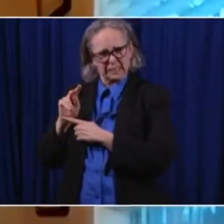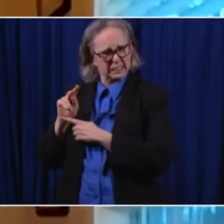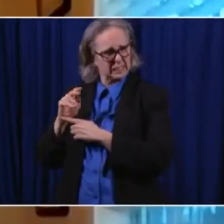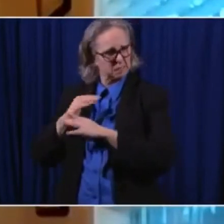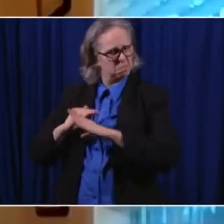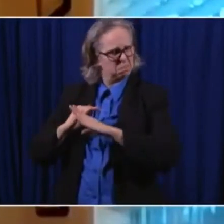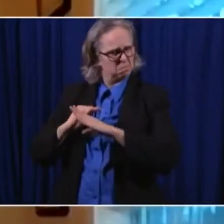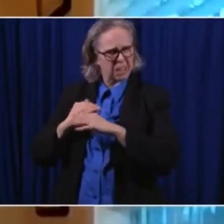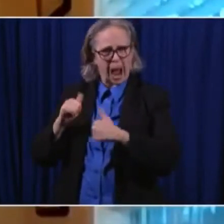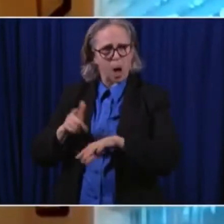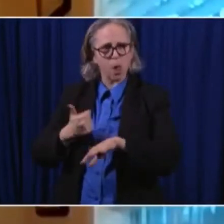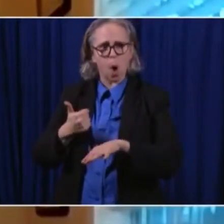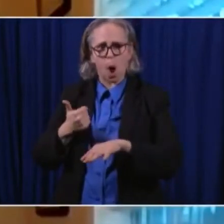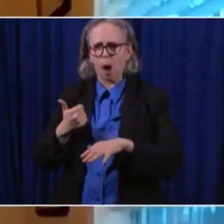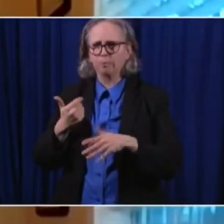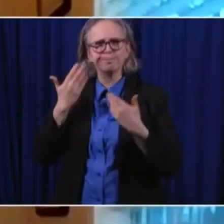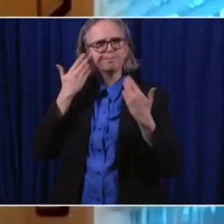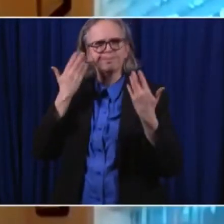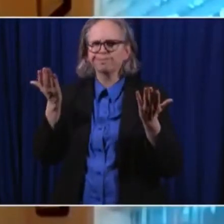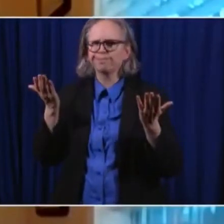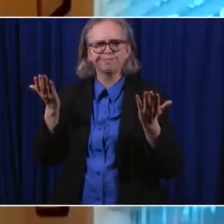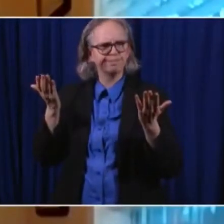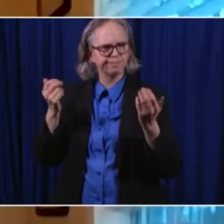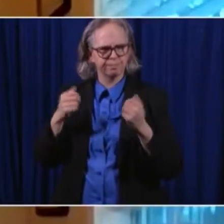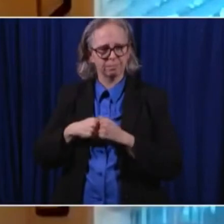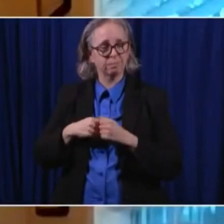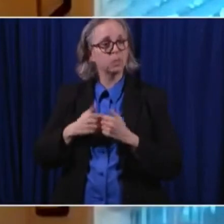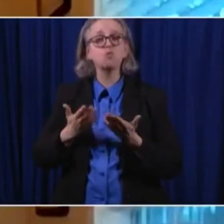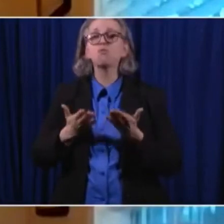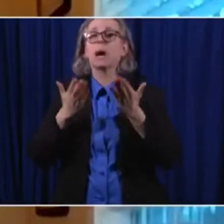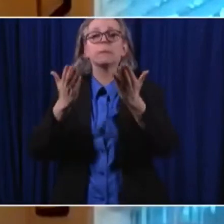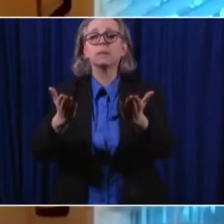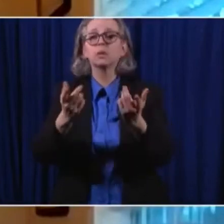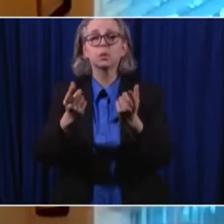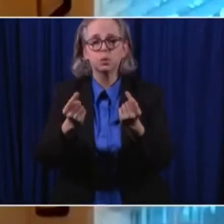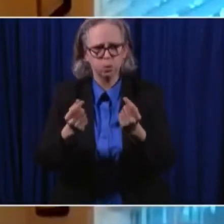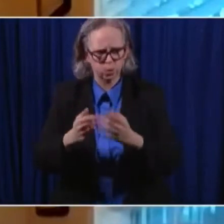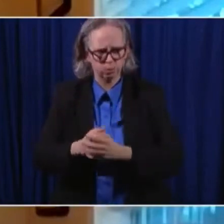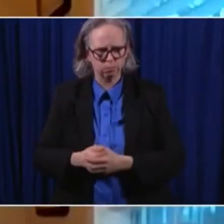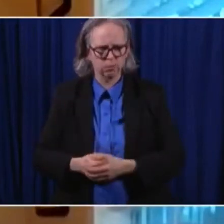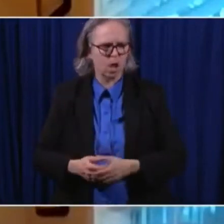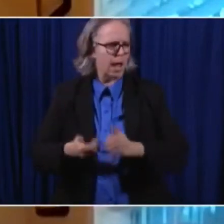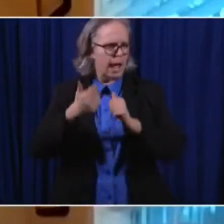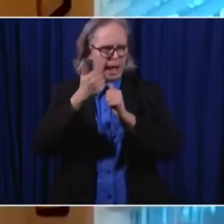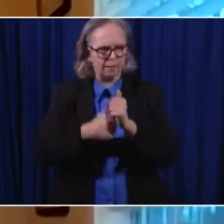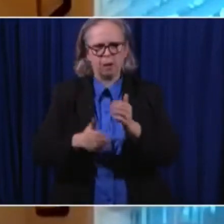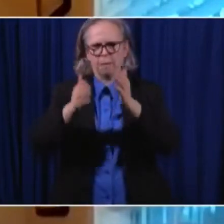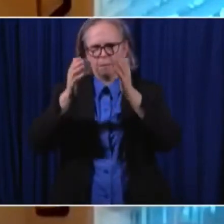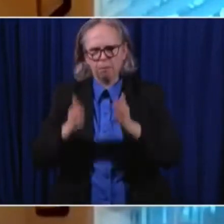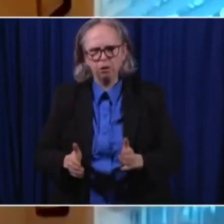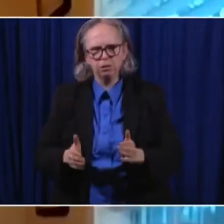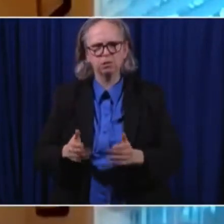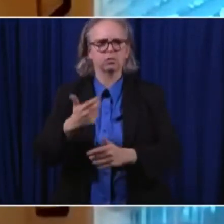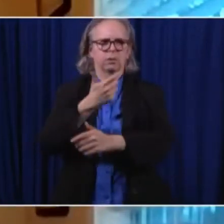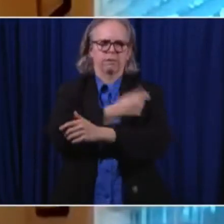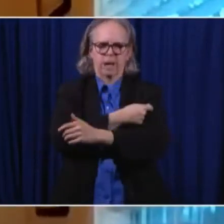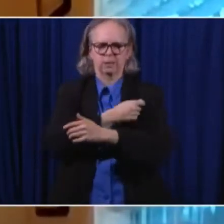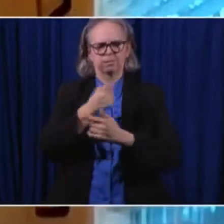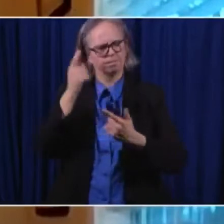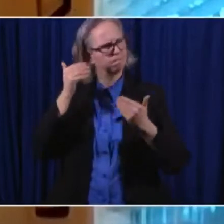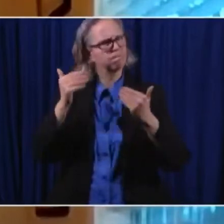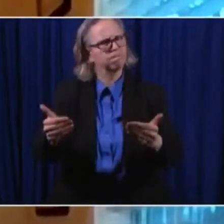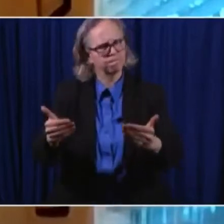infected, we're recommending that everyone consider vaccination for COVID, regardless